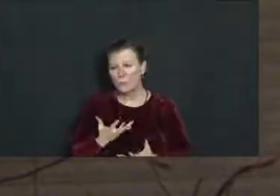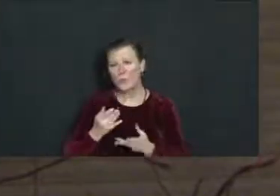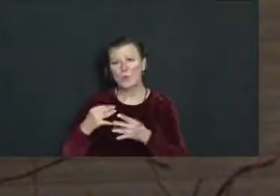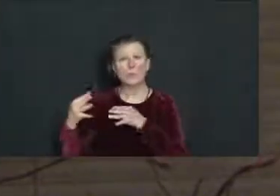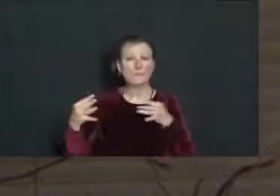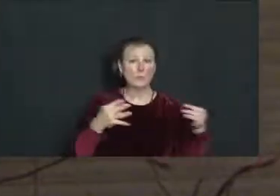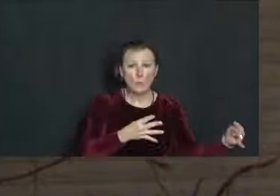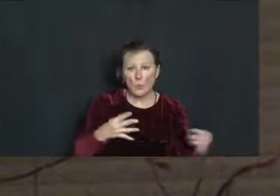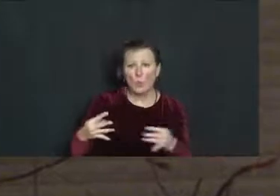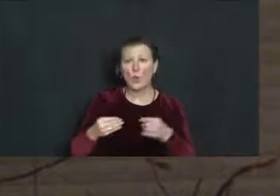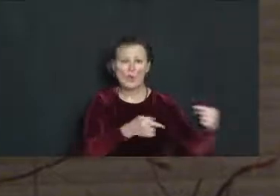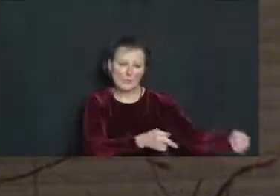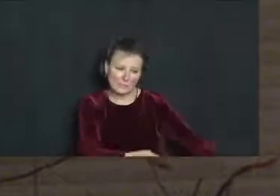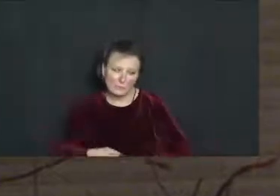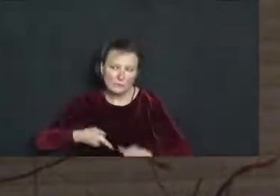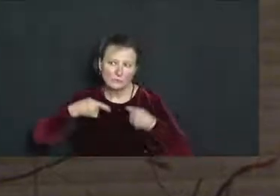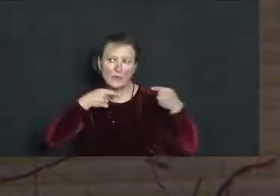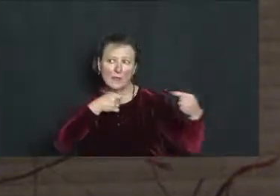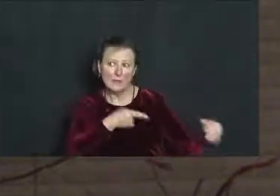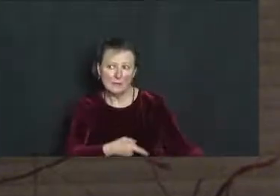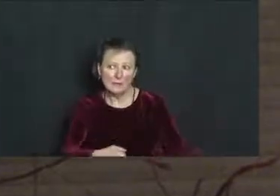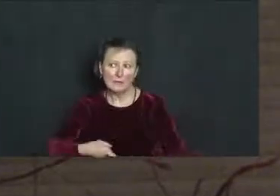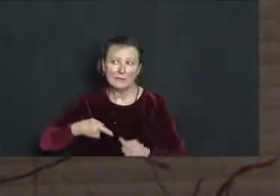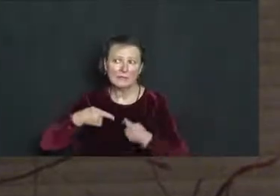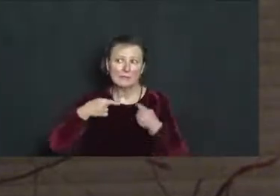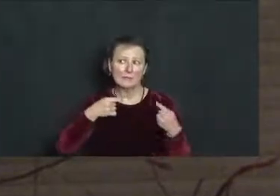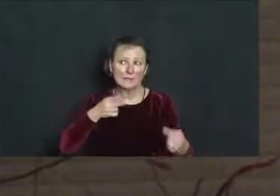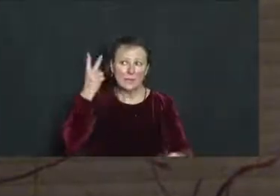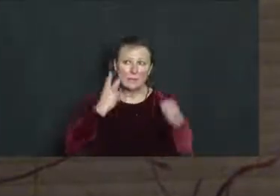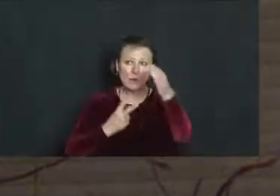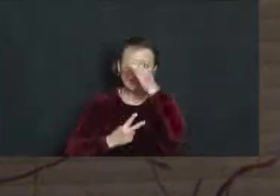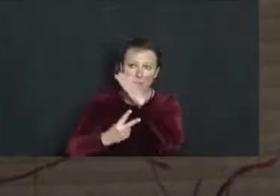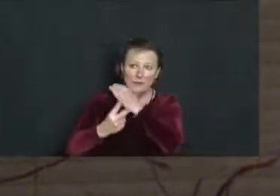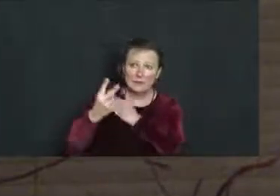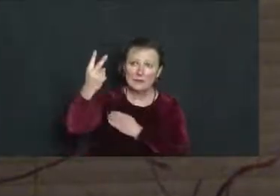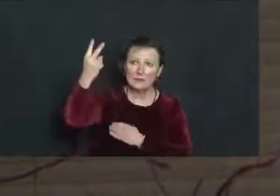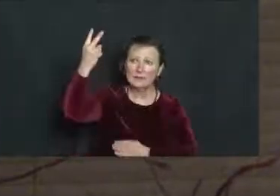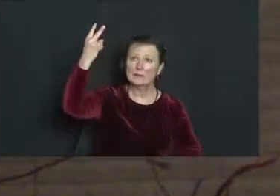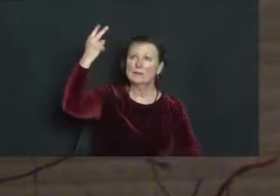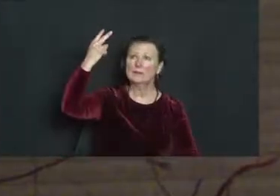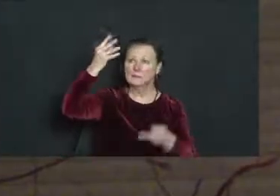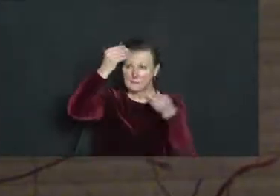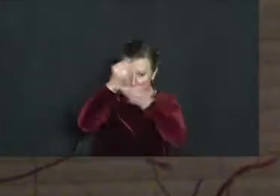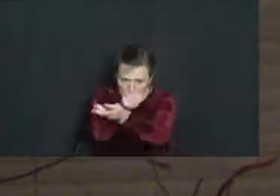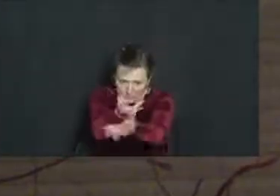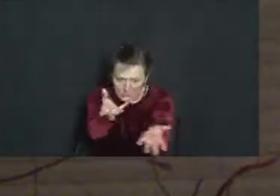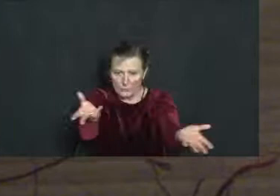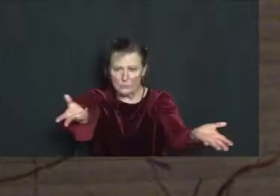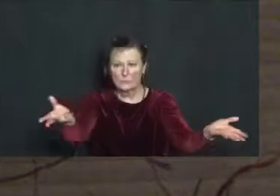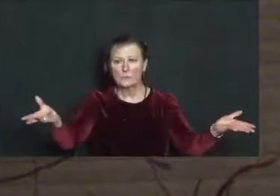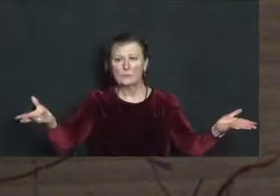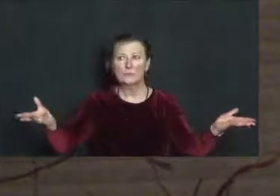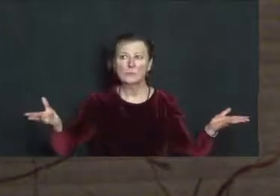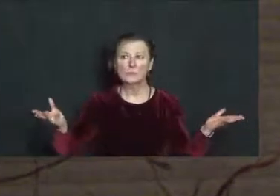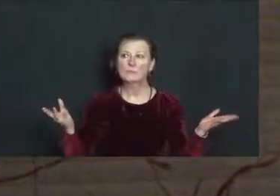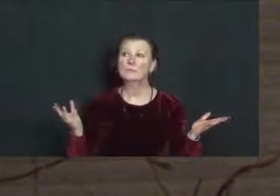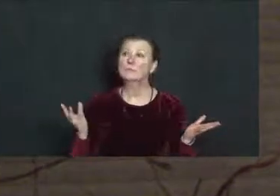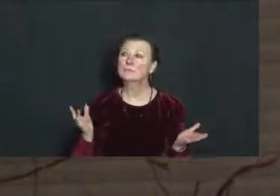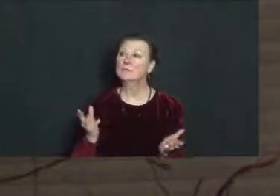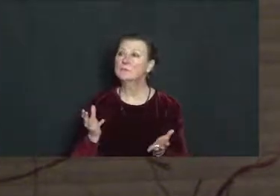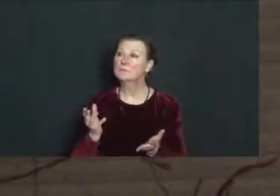and strife, the prophet bards foretold,